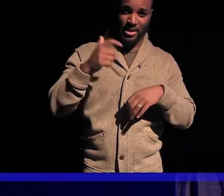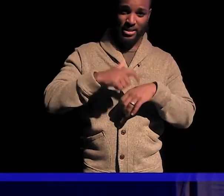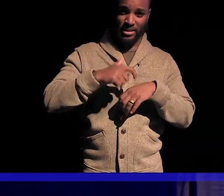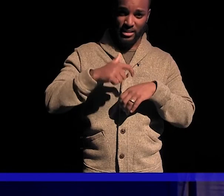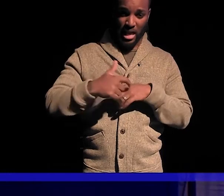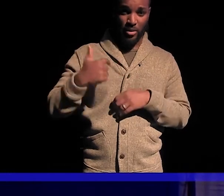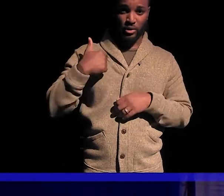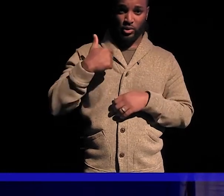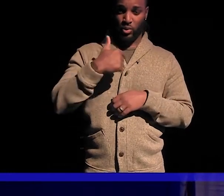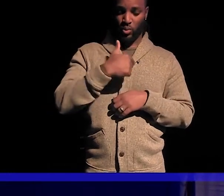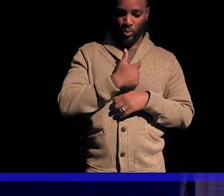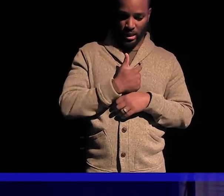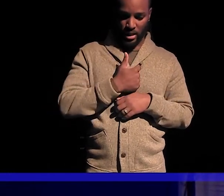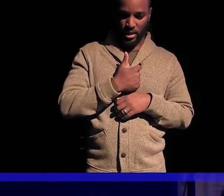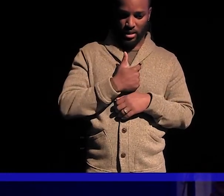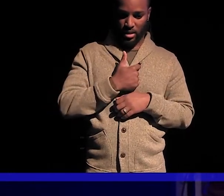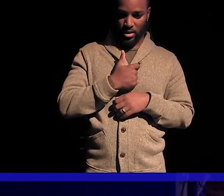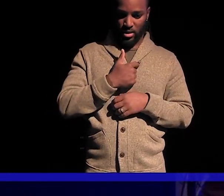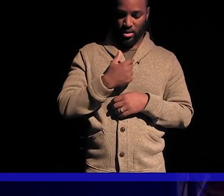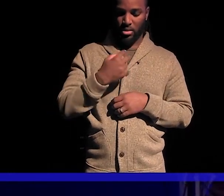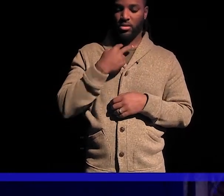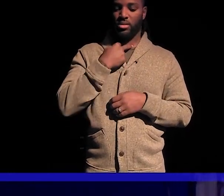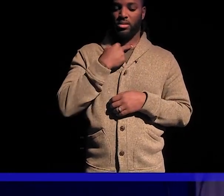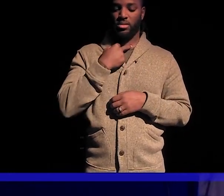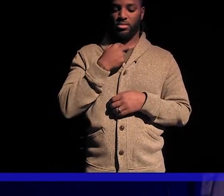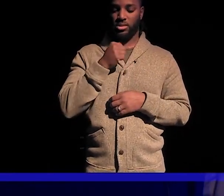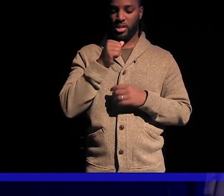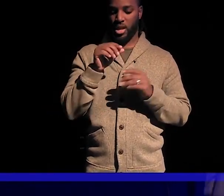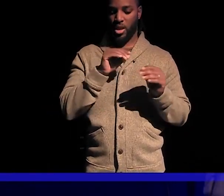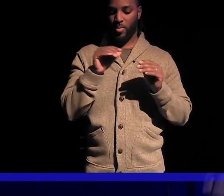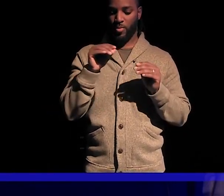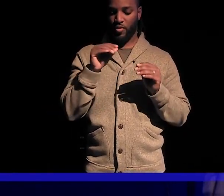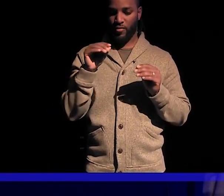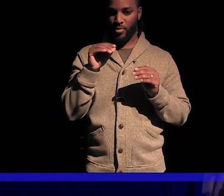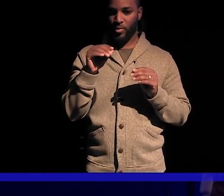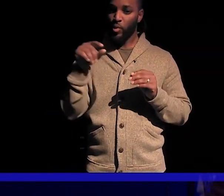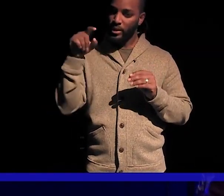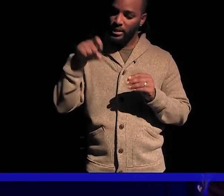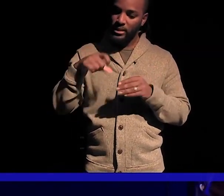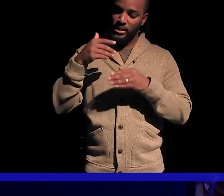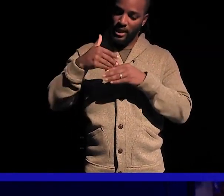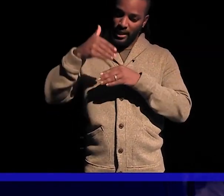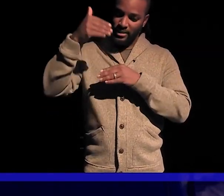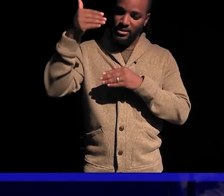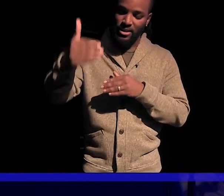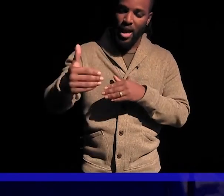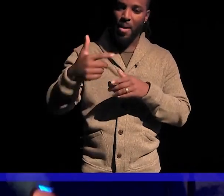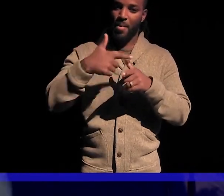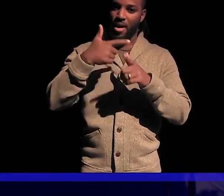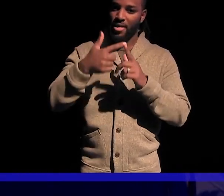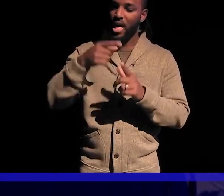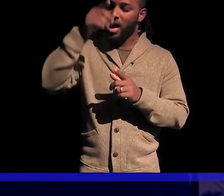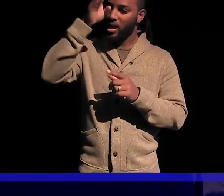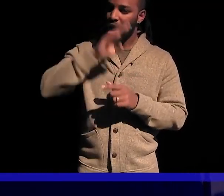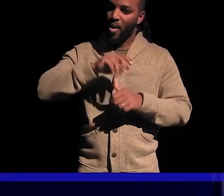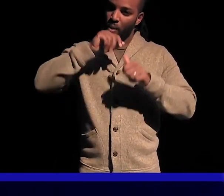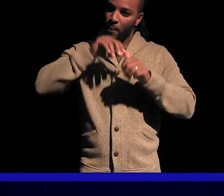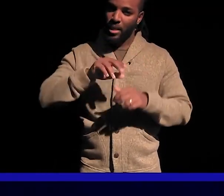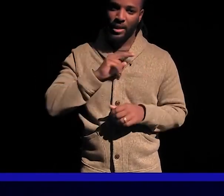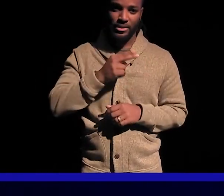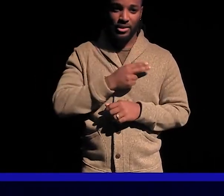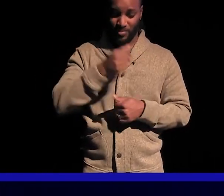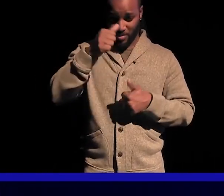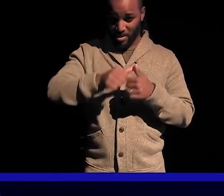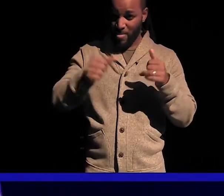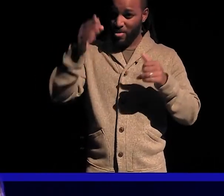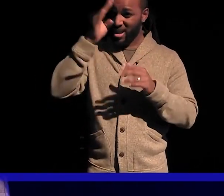become the only impediment that God has to move in our midst and to do that, give us the breakthrough that he has for us. Remember that the Word of God says that